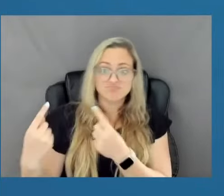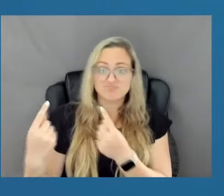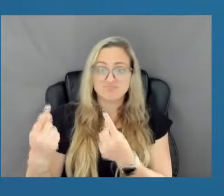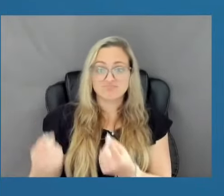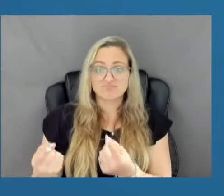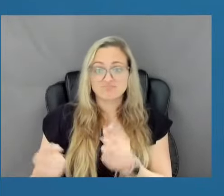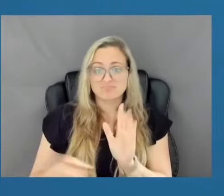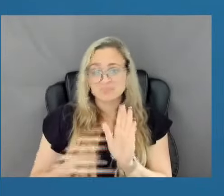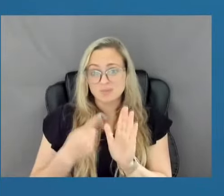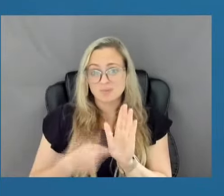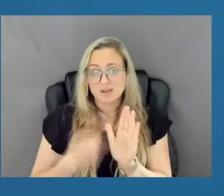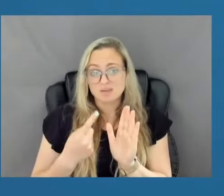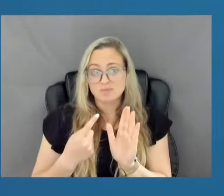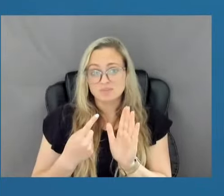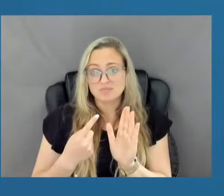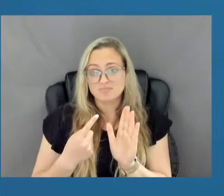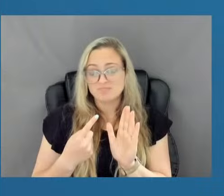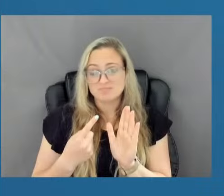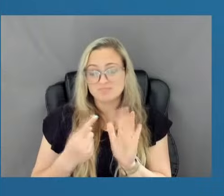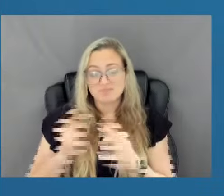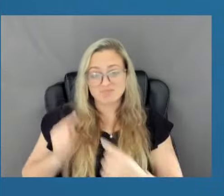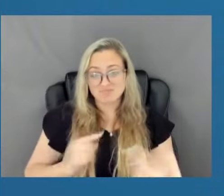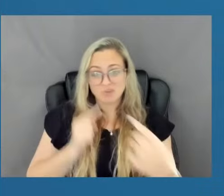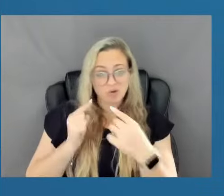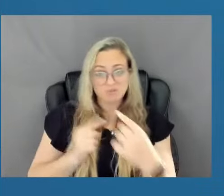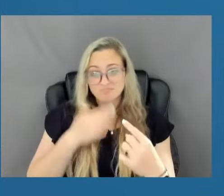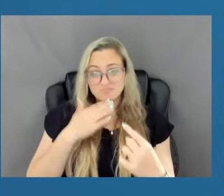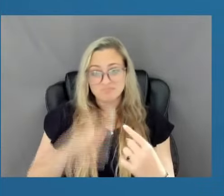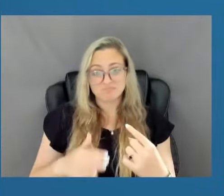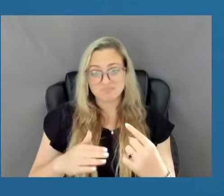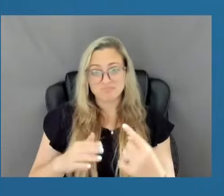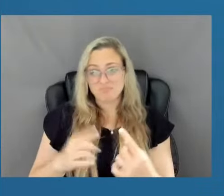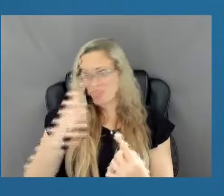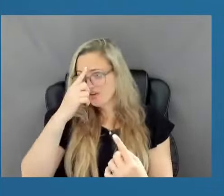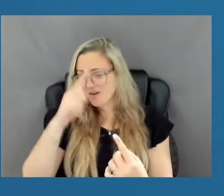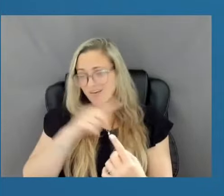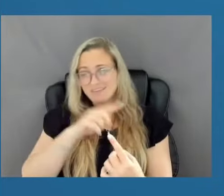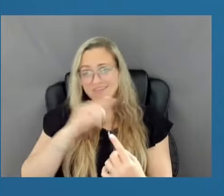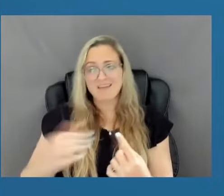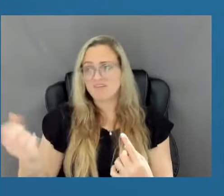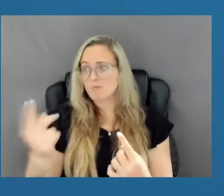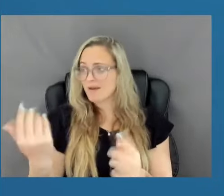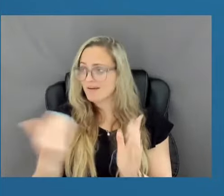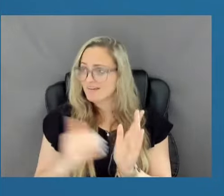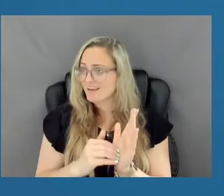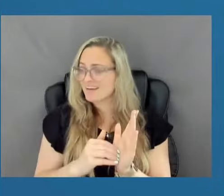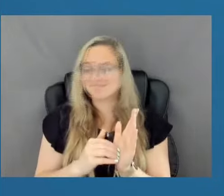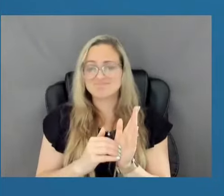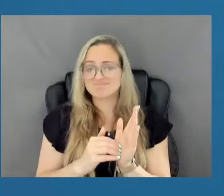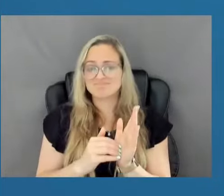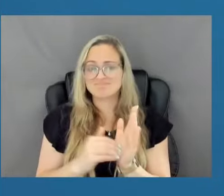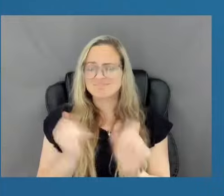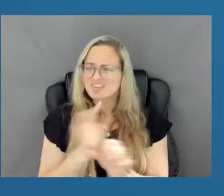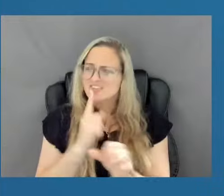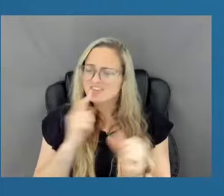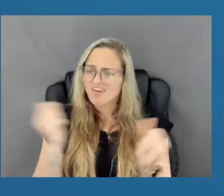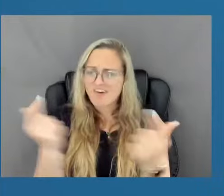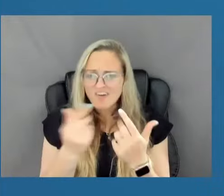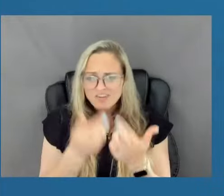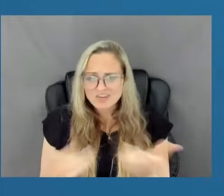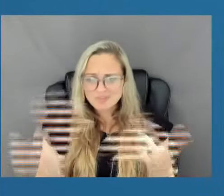sometimes down and out, and people thought it could never come back, I want to make sure you had all the resources you